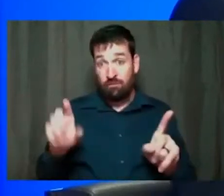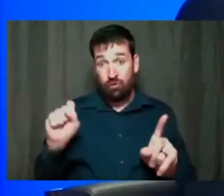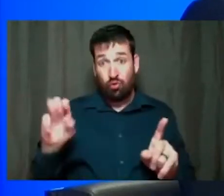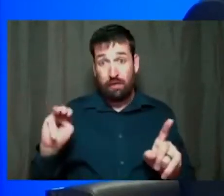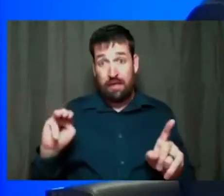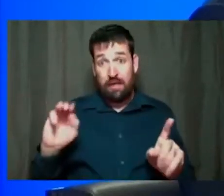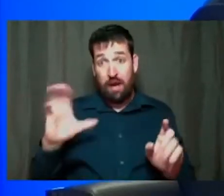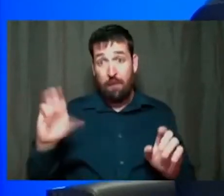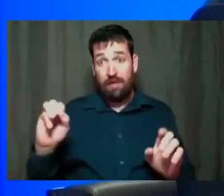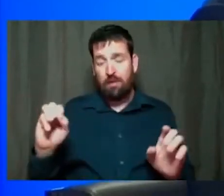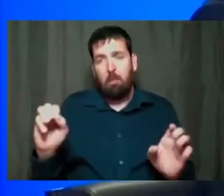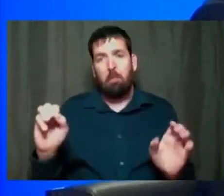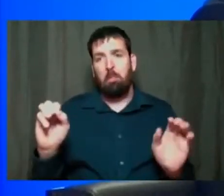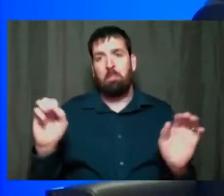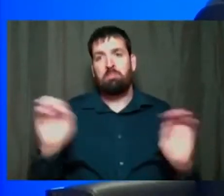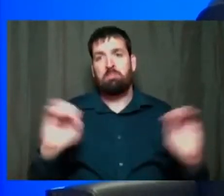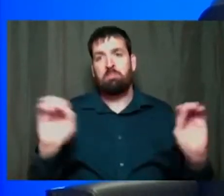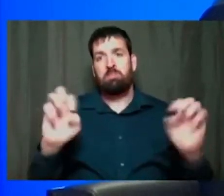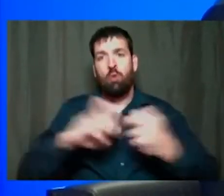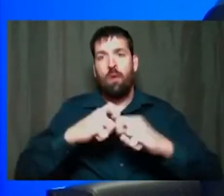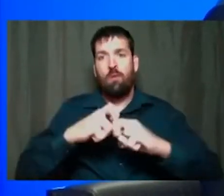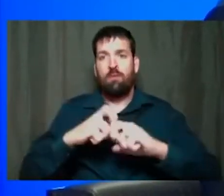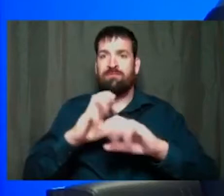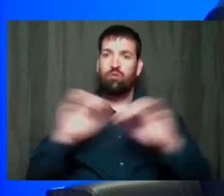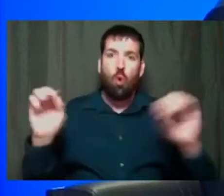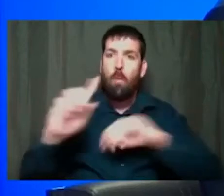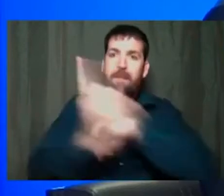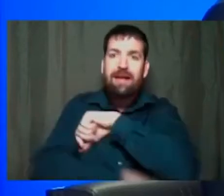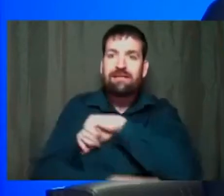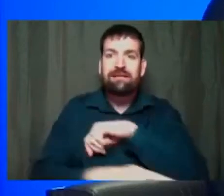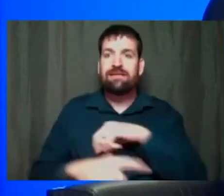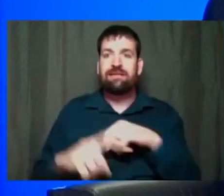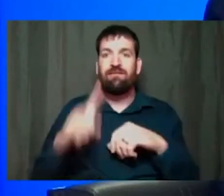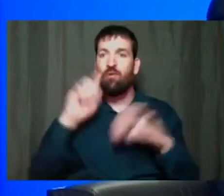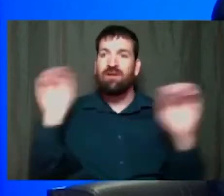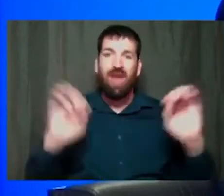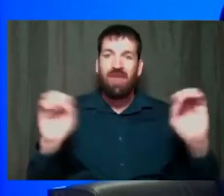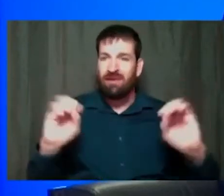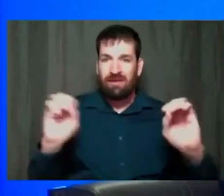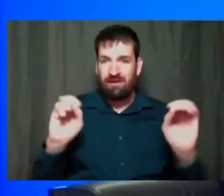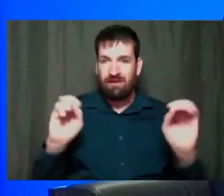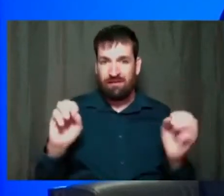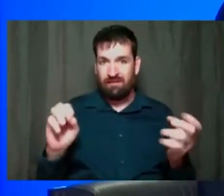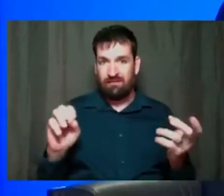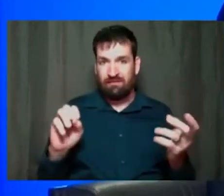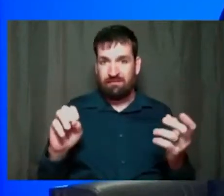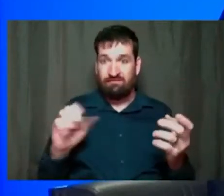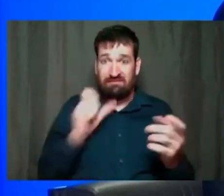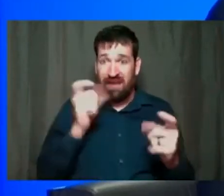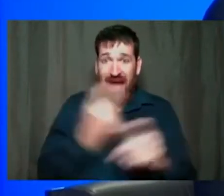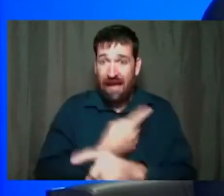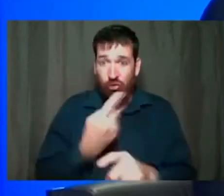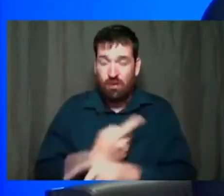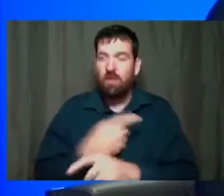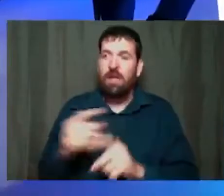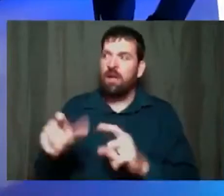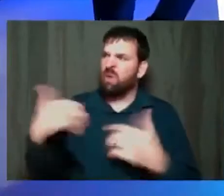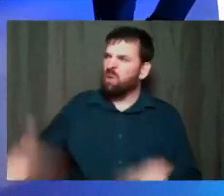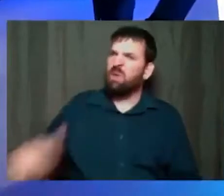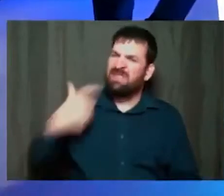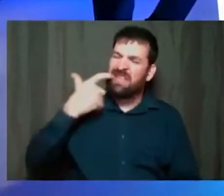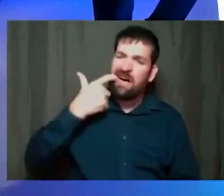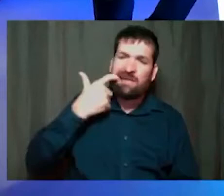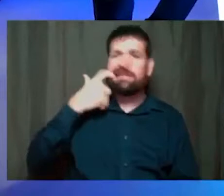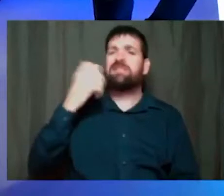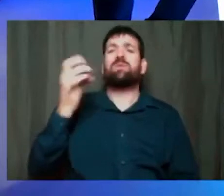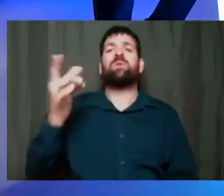not regulated at all. There's no penalty for anything that they put out there that's inaccurate But or it's false. addictive, much like it's a drug horribly is. addictive. Yes. You They look